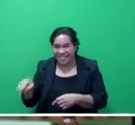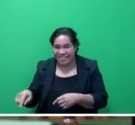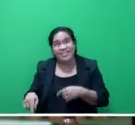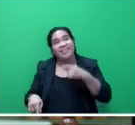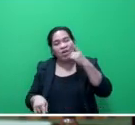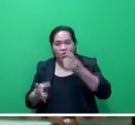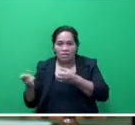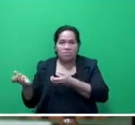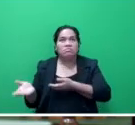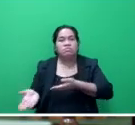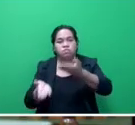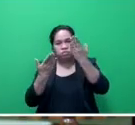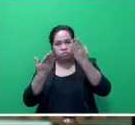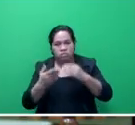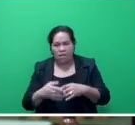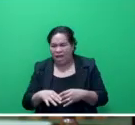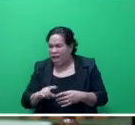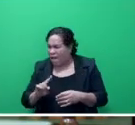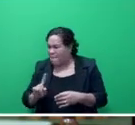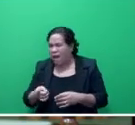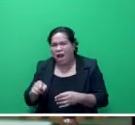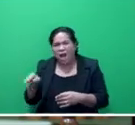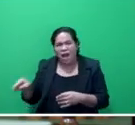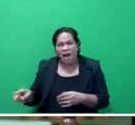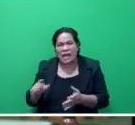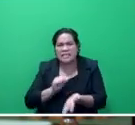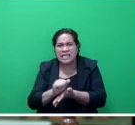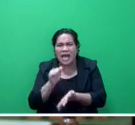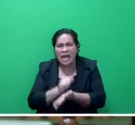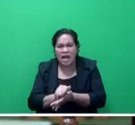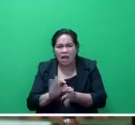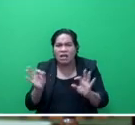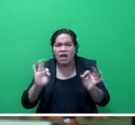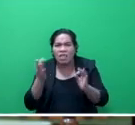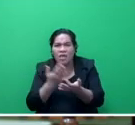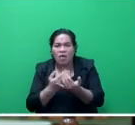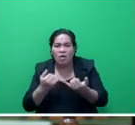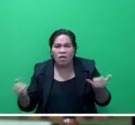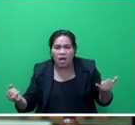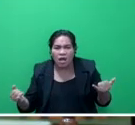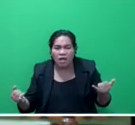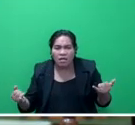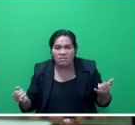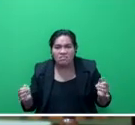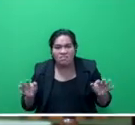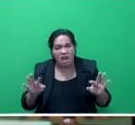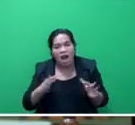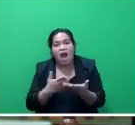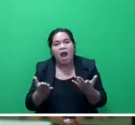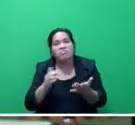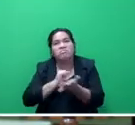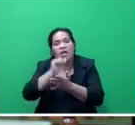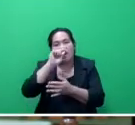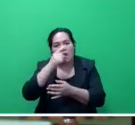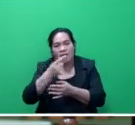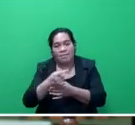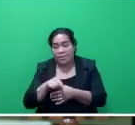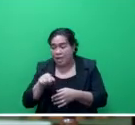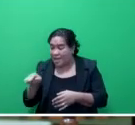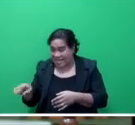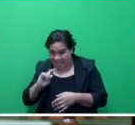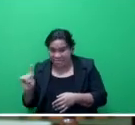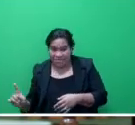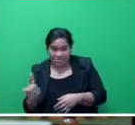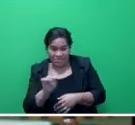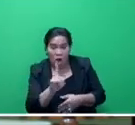Nambua has got no opportunity in tapping onto the business. Because if she goes to the bank and says, I want a payment gateway, the bank will say, give me